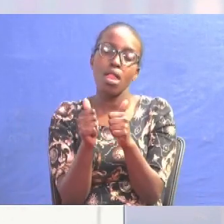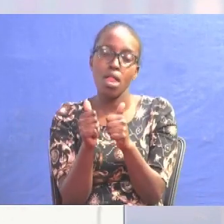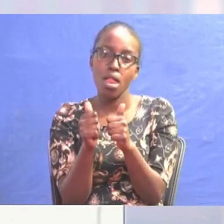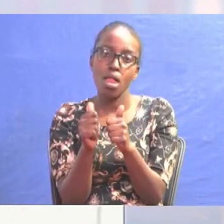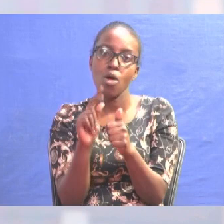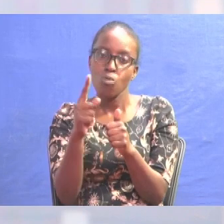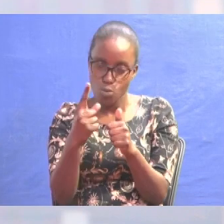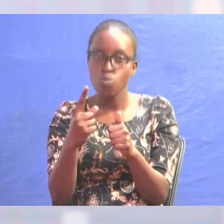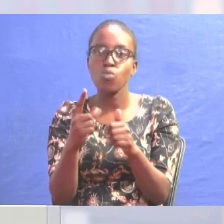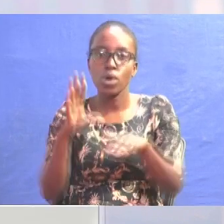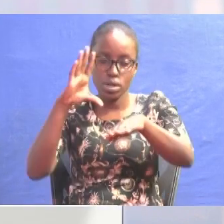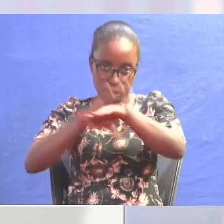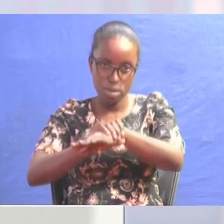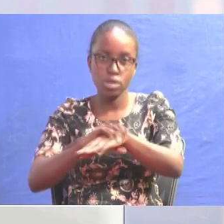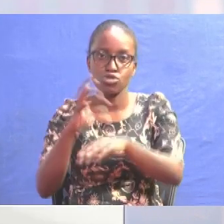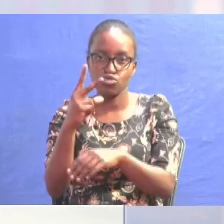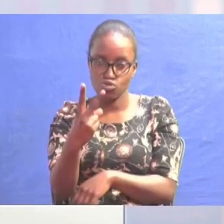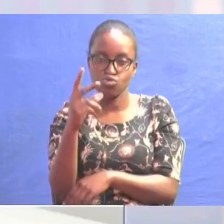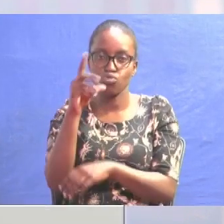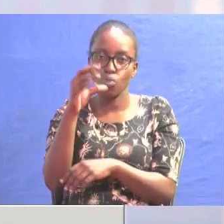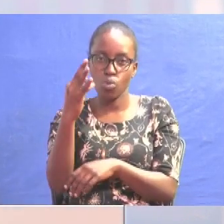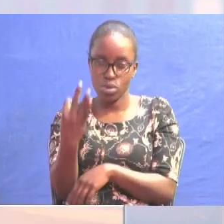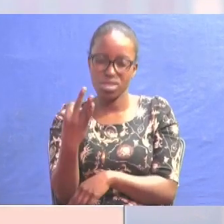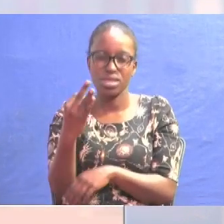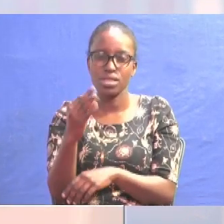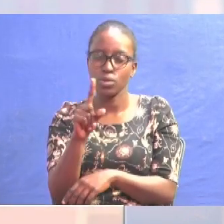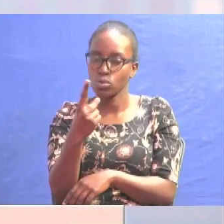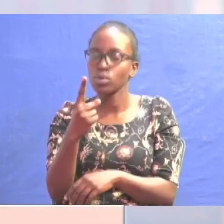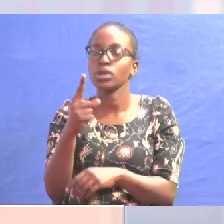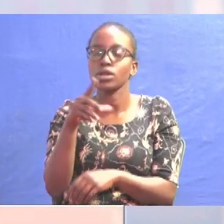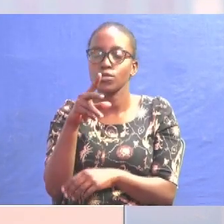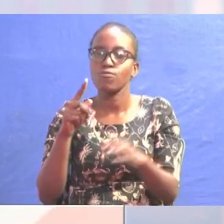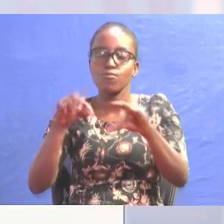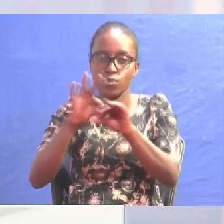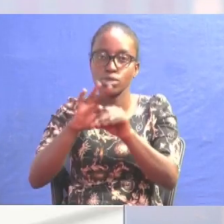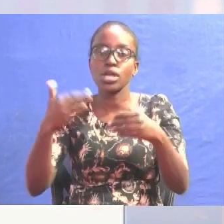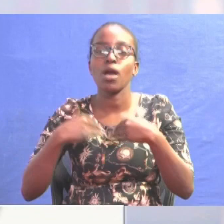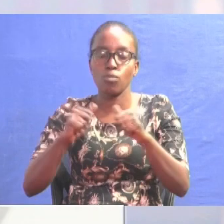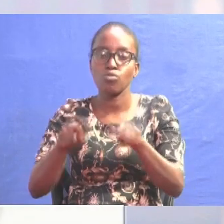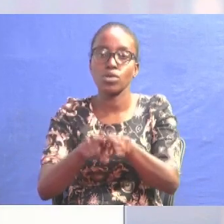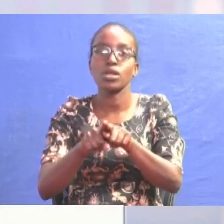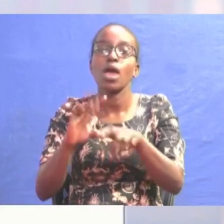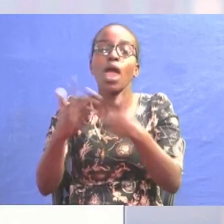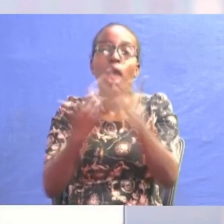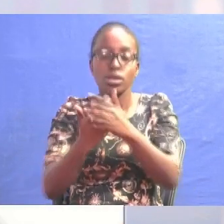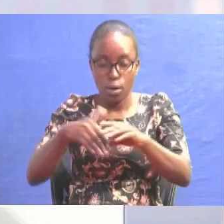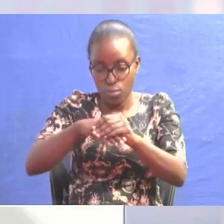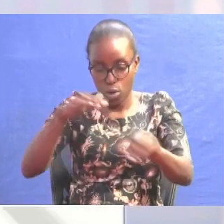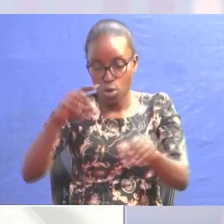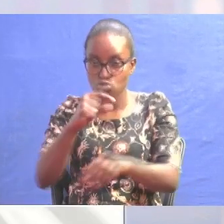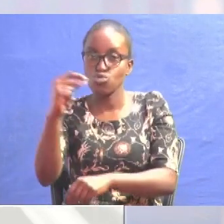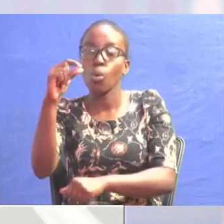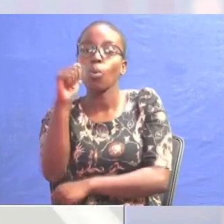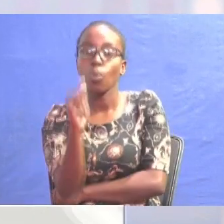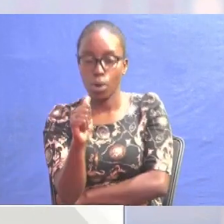garner 2/3 of the votes. We all know, this is a very something that you will go out